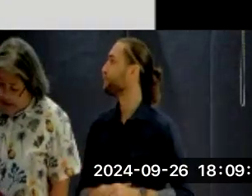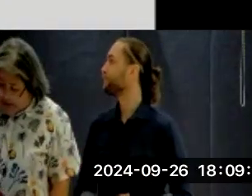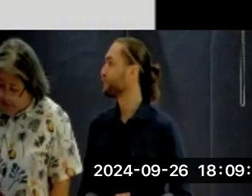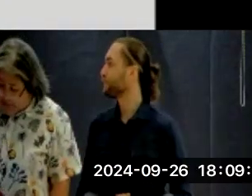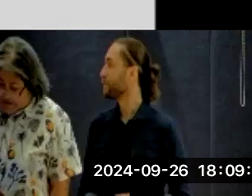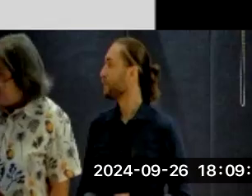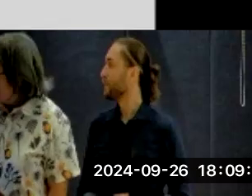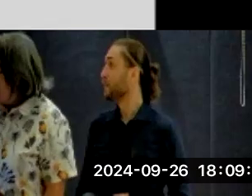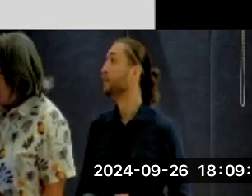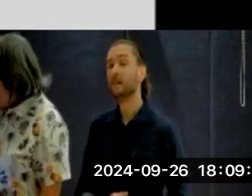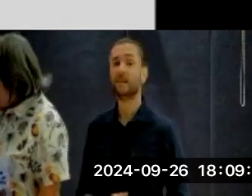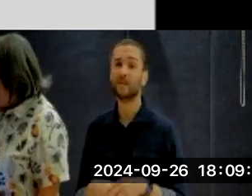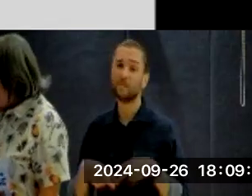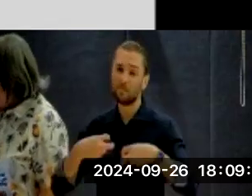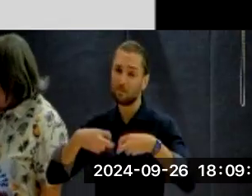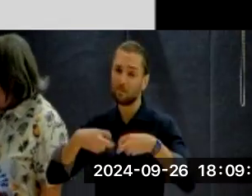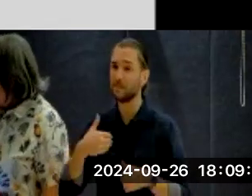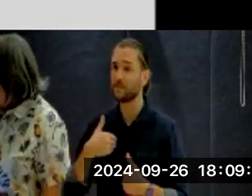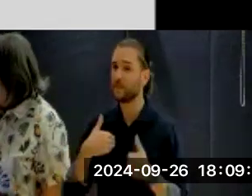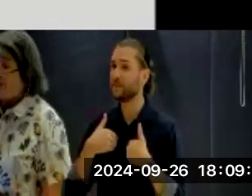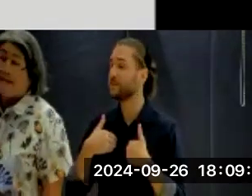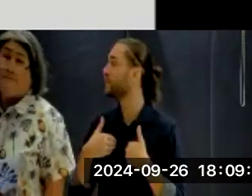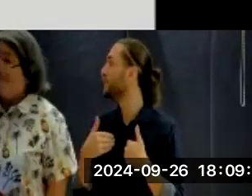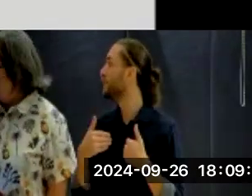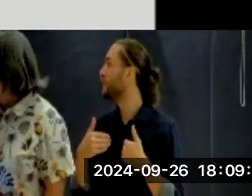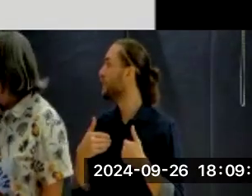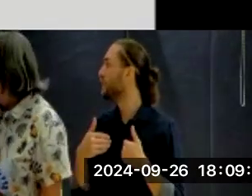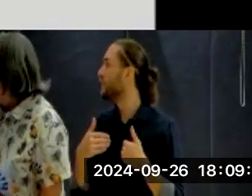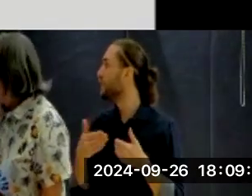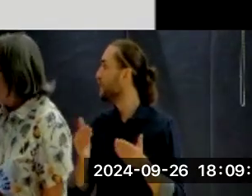there are problems. So that would be the next slide. Sorry, I should say beep.